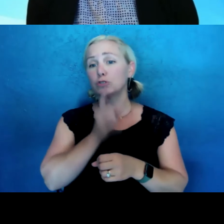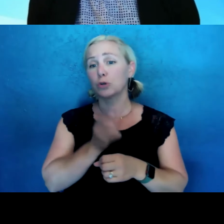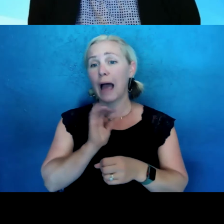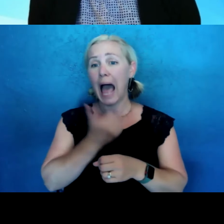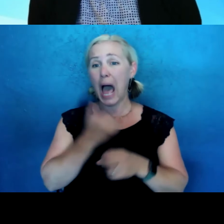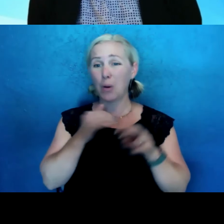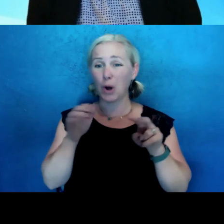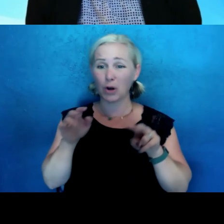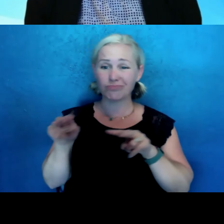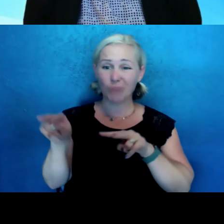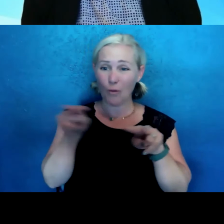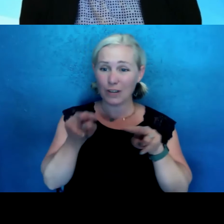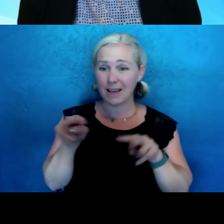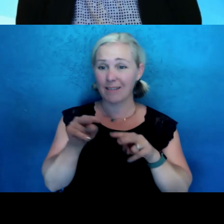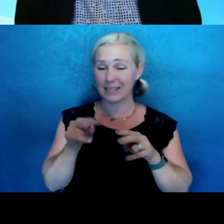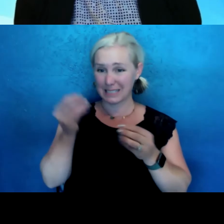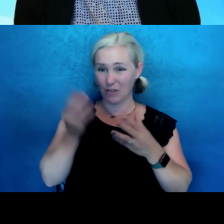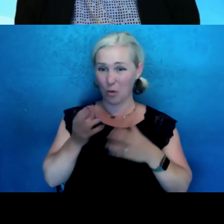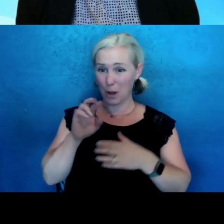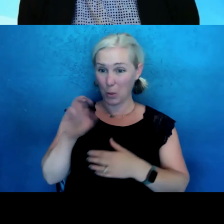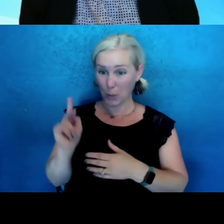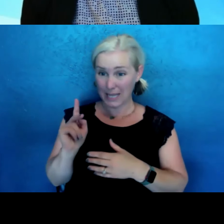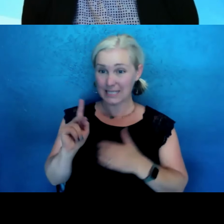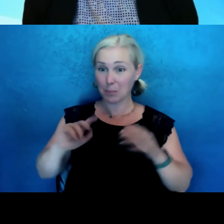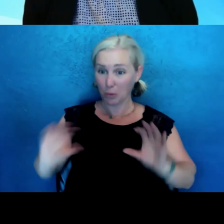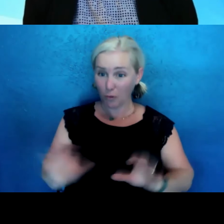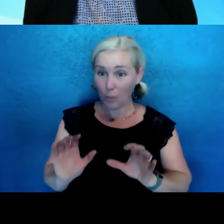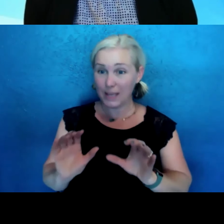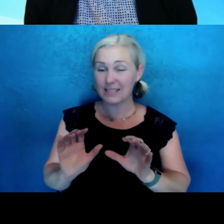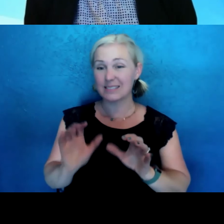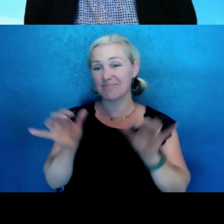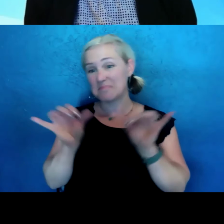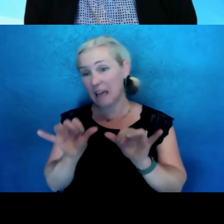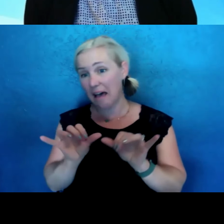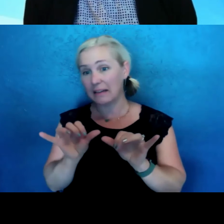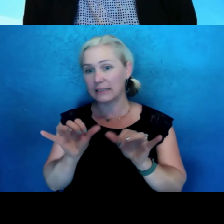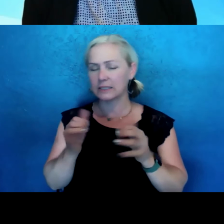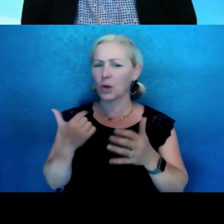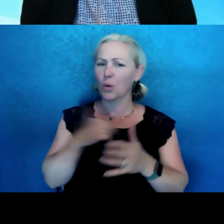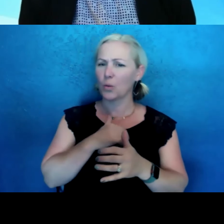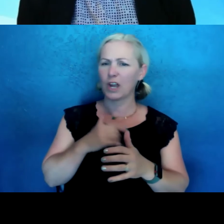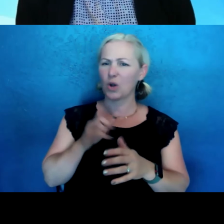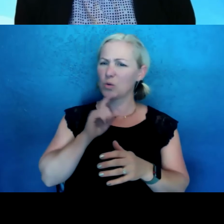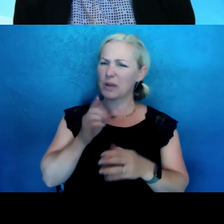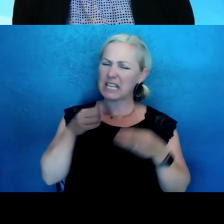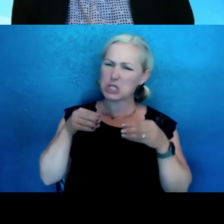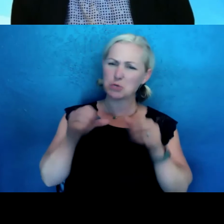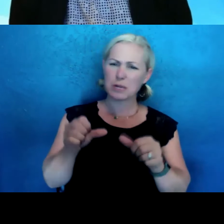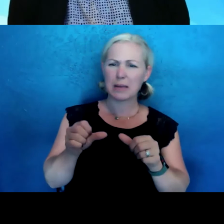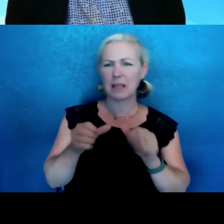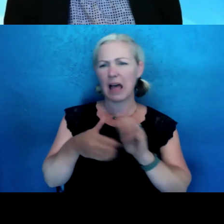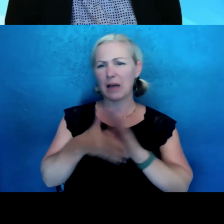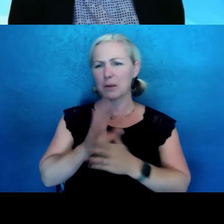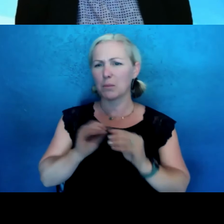is informed by risk, and by performance, by size. And so we are modernizing, streamlining our